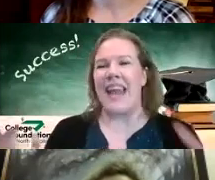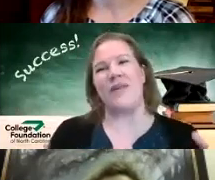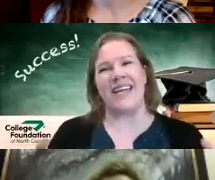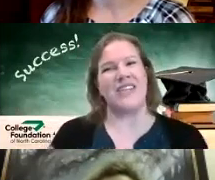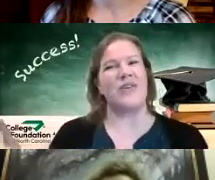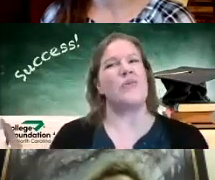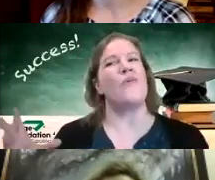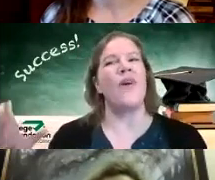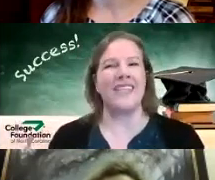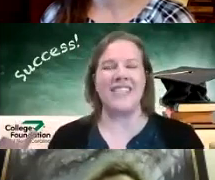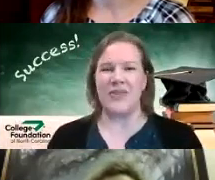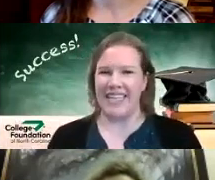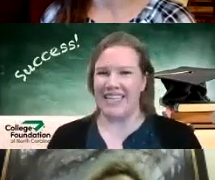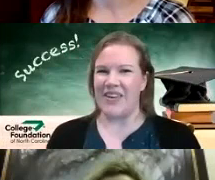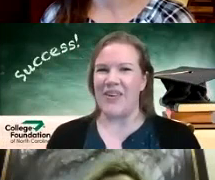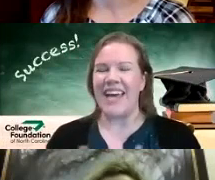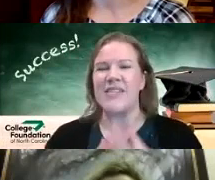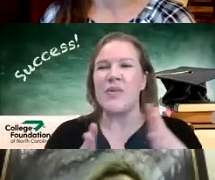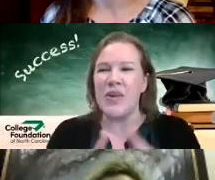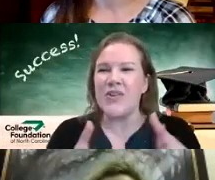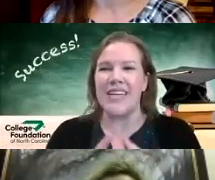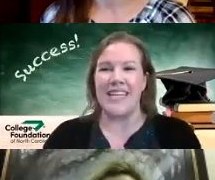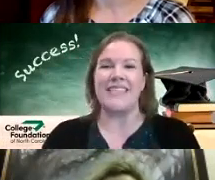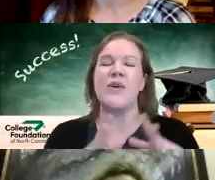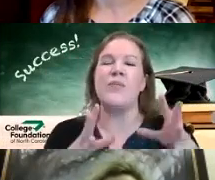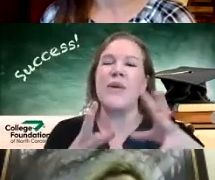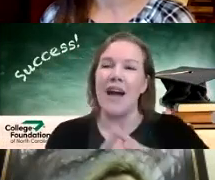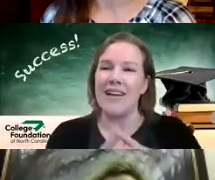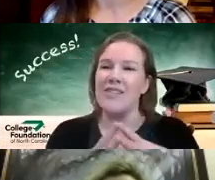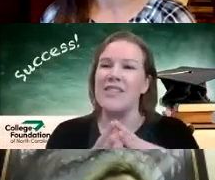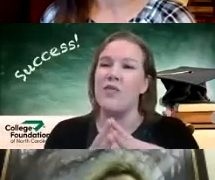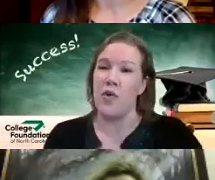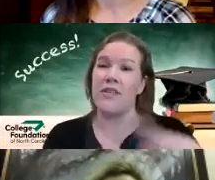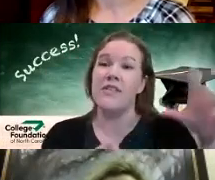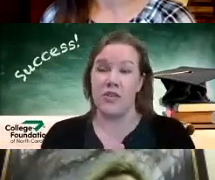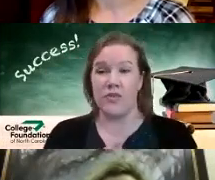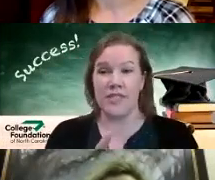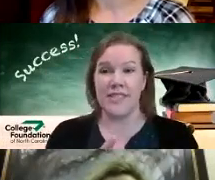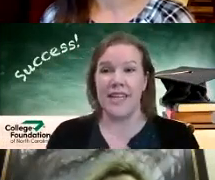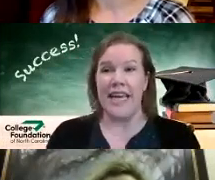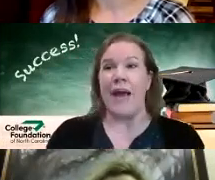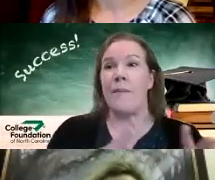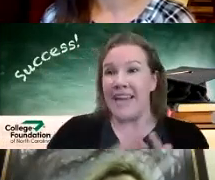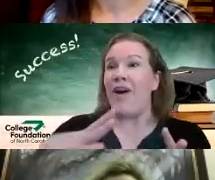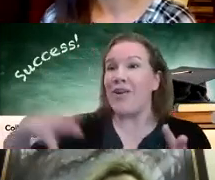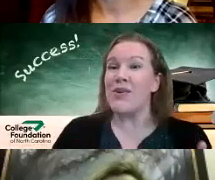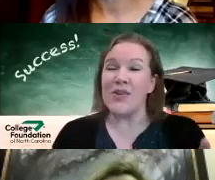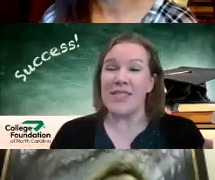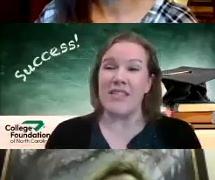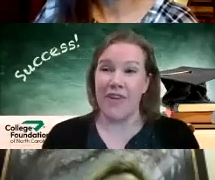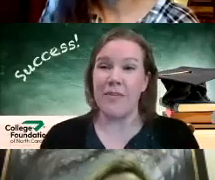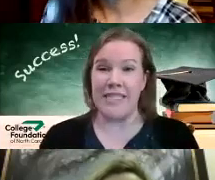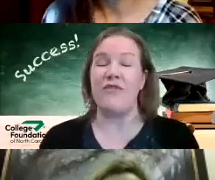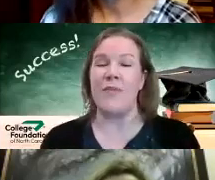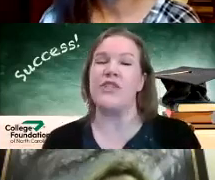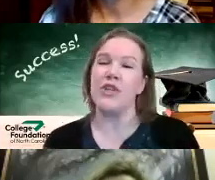And now we get to, what do you need? Okay, so what are you going to need? So because it's for the student, but also uses